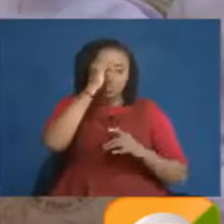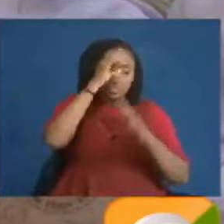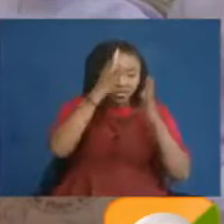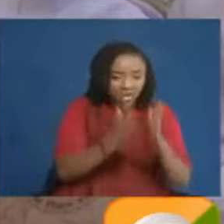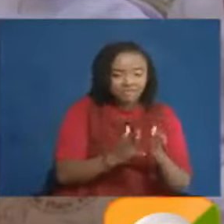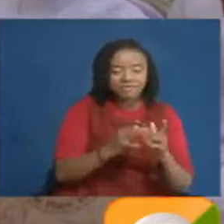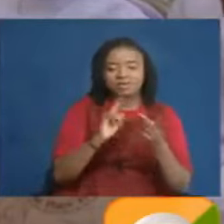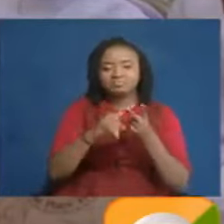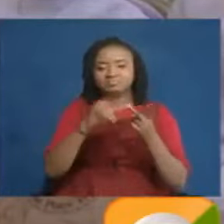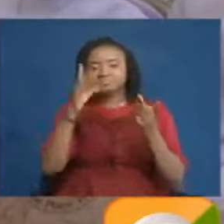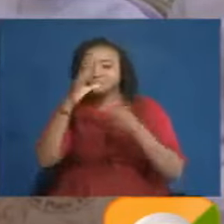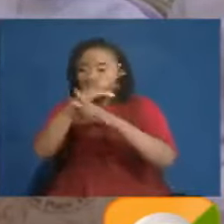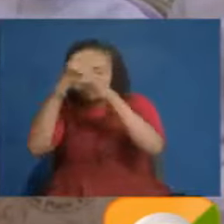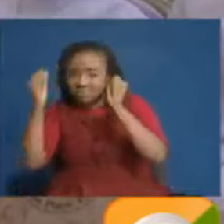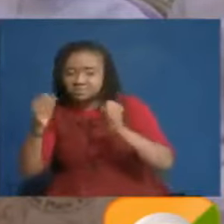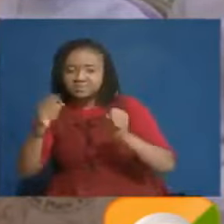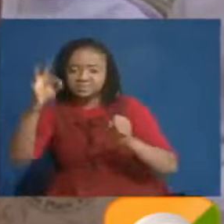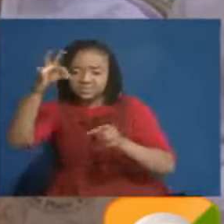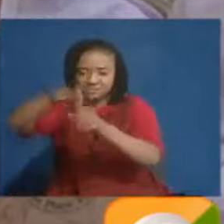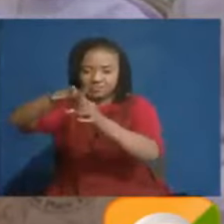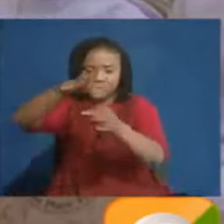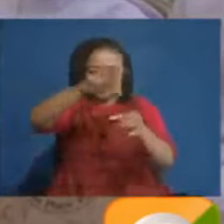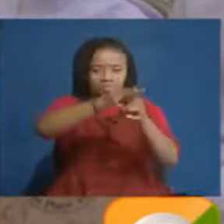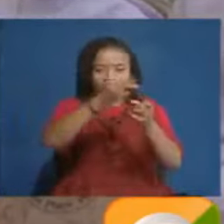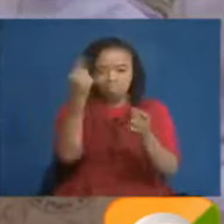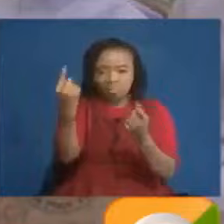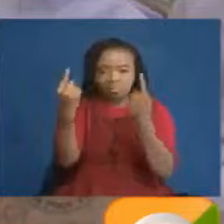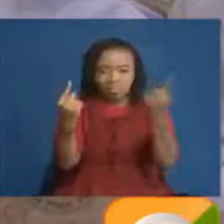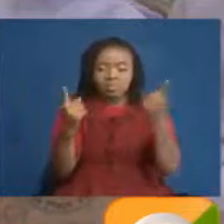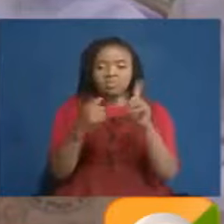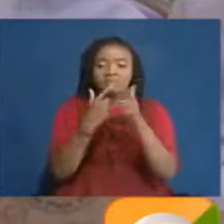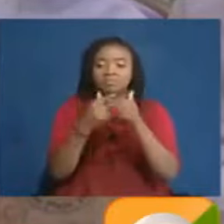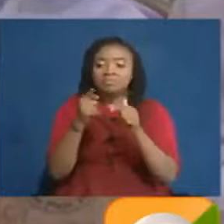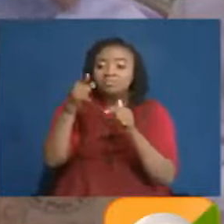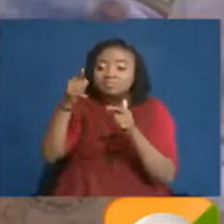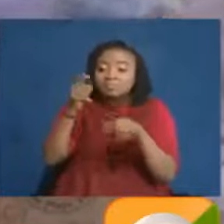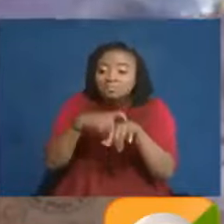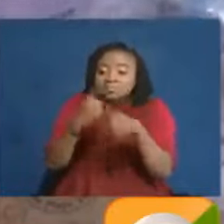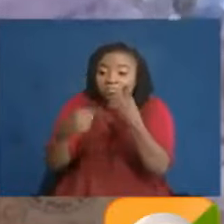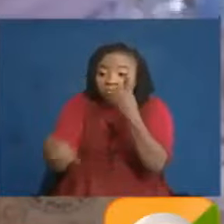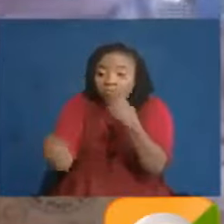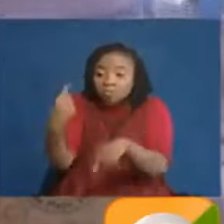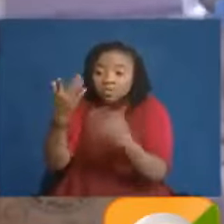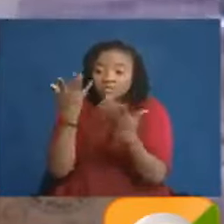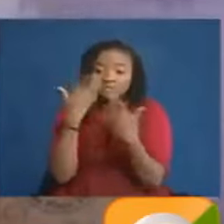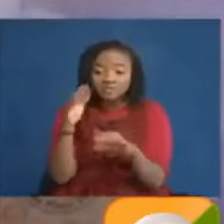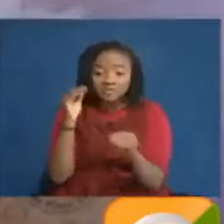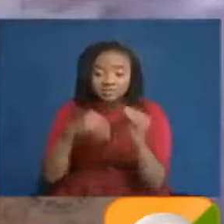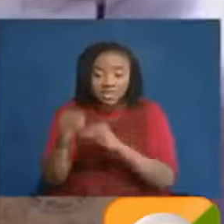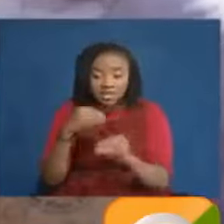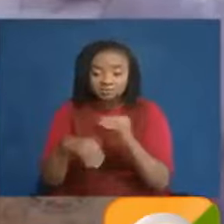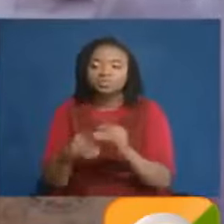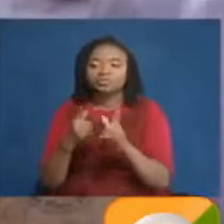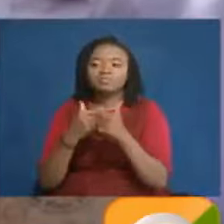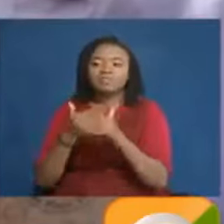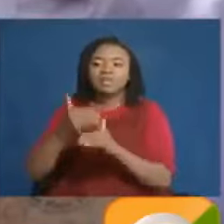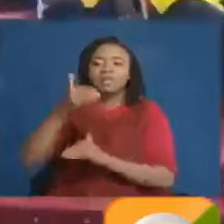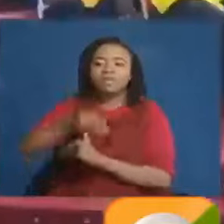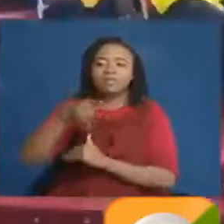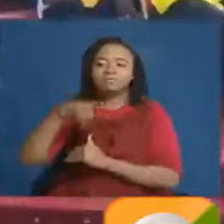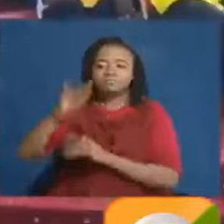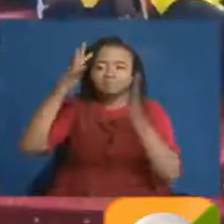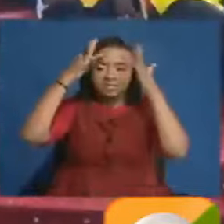na president, tuchague president. Alafu ateue, baada ya kuchaguliwa, ateue mtu mwenye atasaidiana na yeye